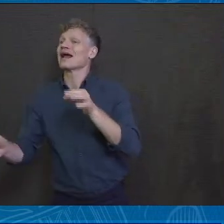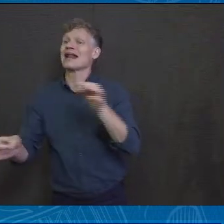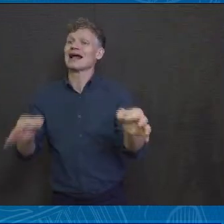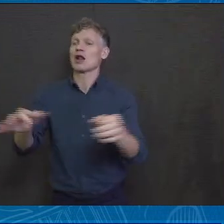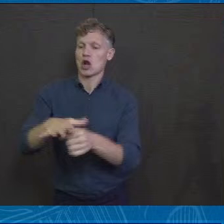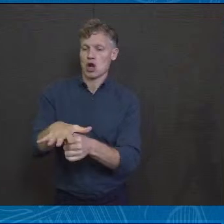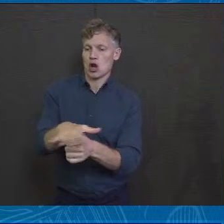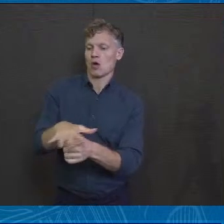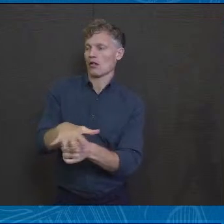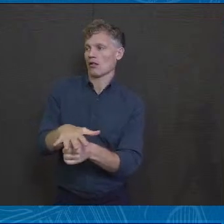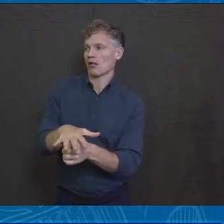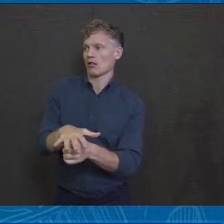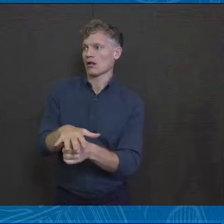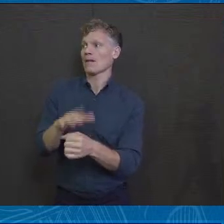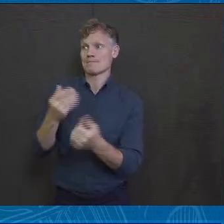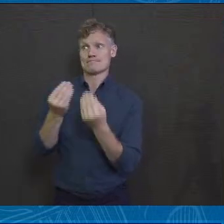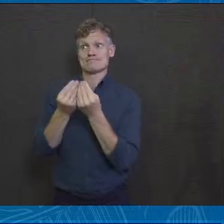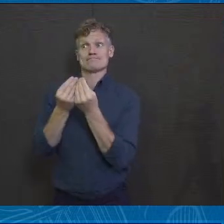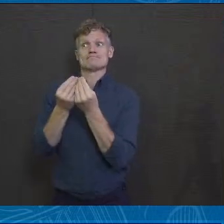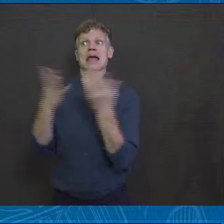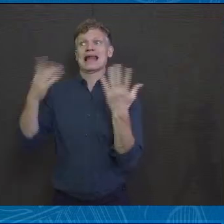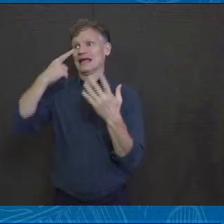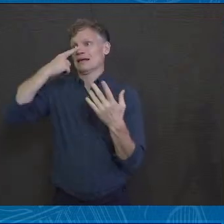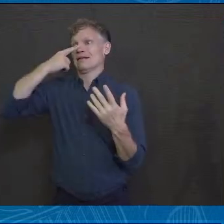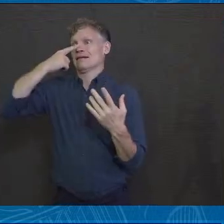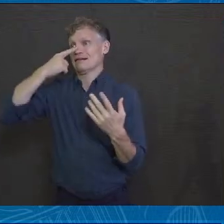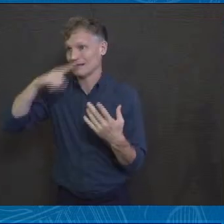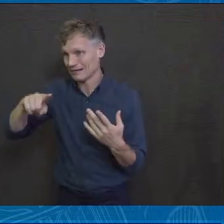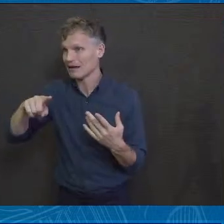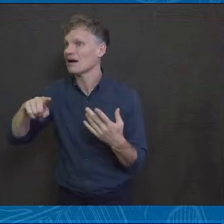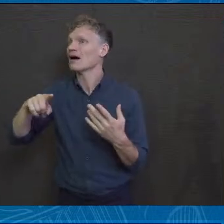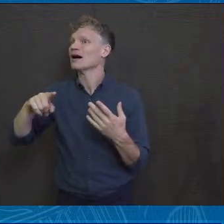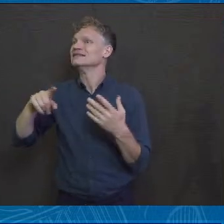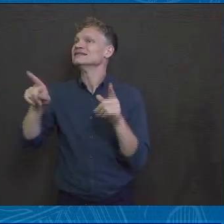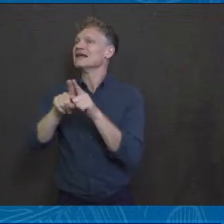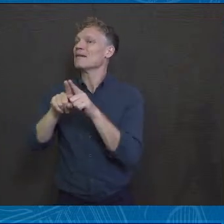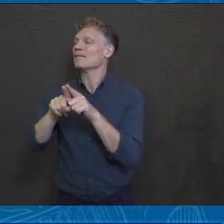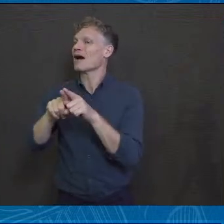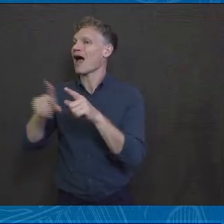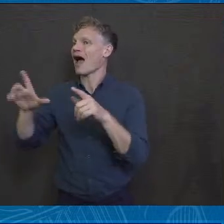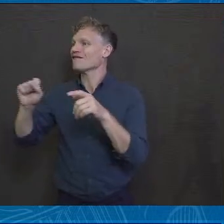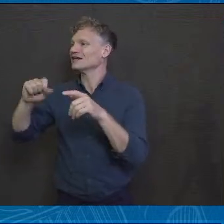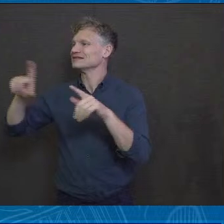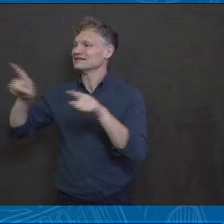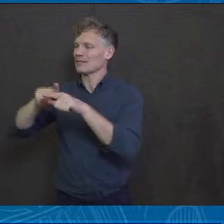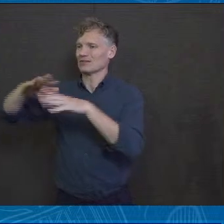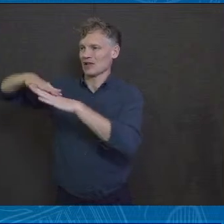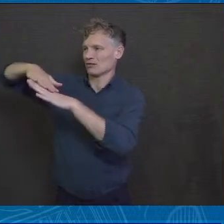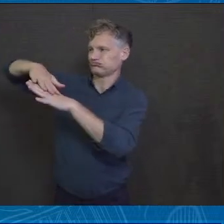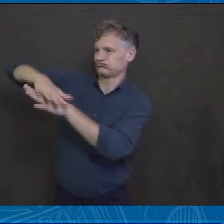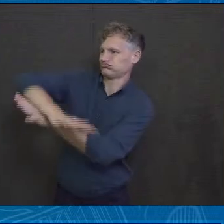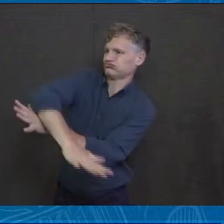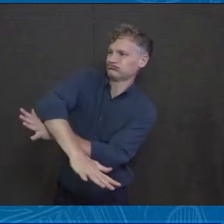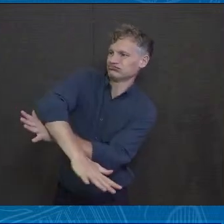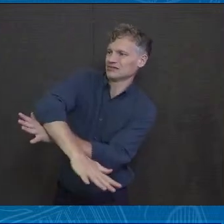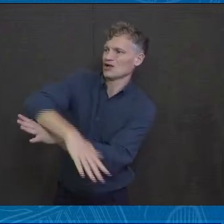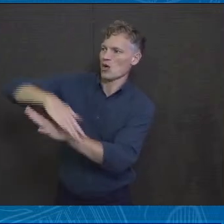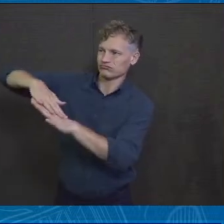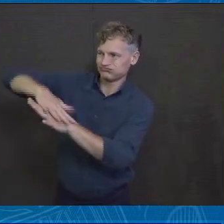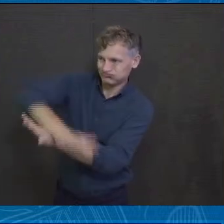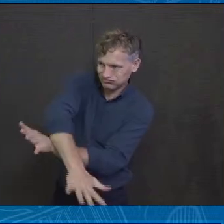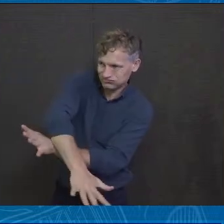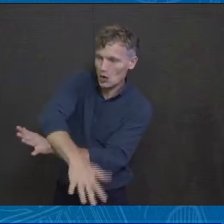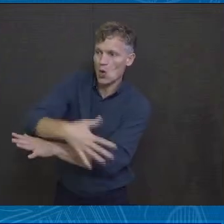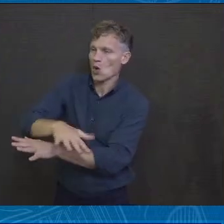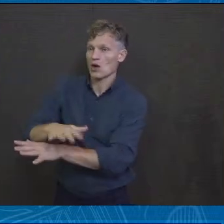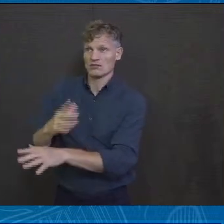disaster, especially from the flood, flash flood, and landslide. Like, for example, last